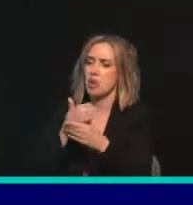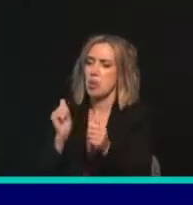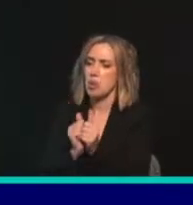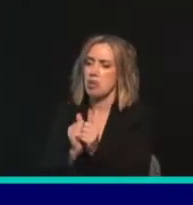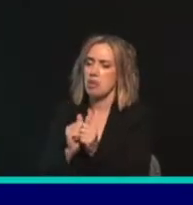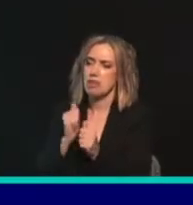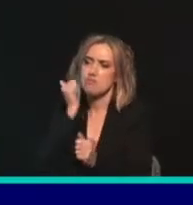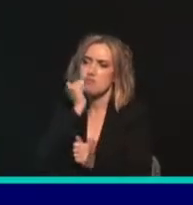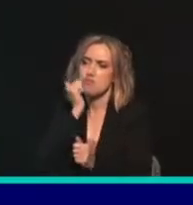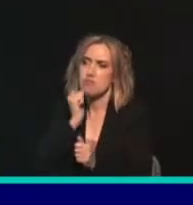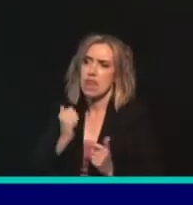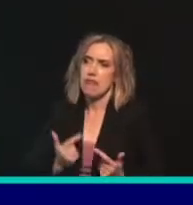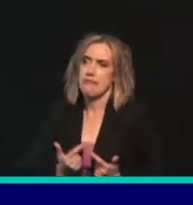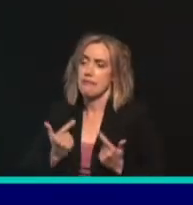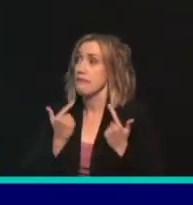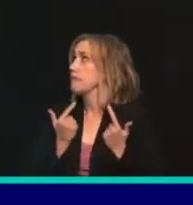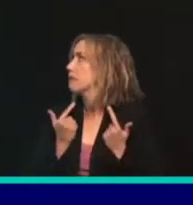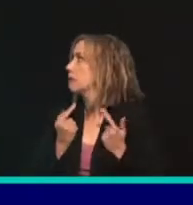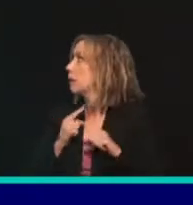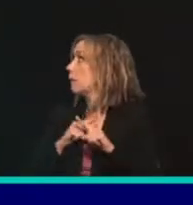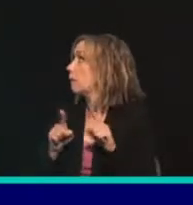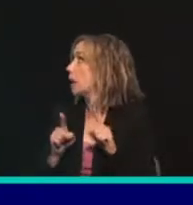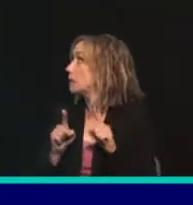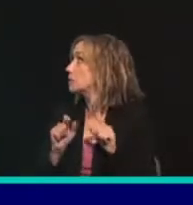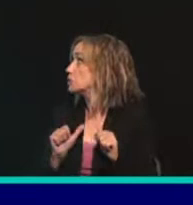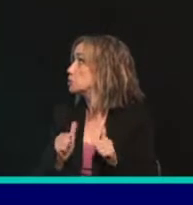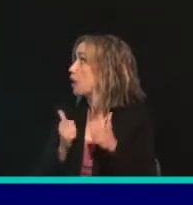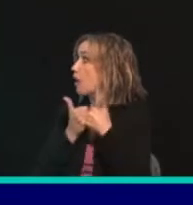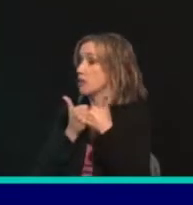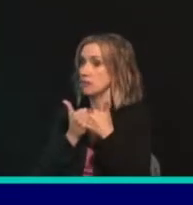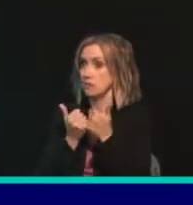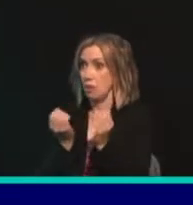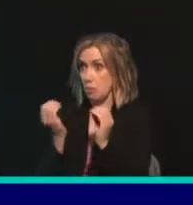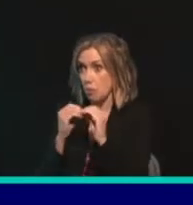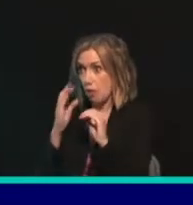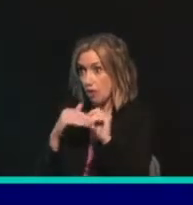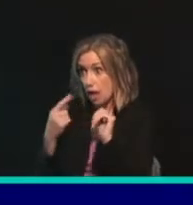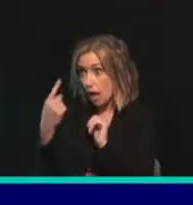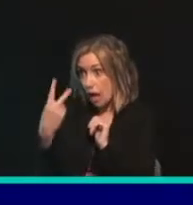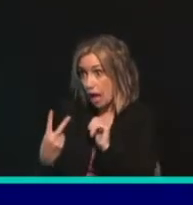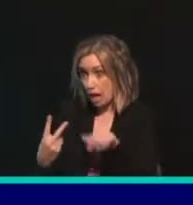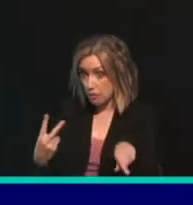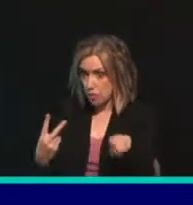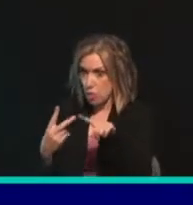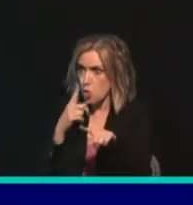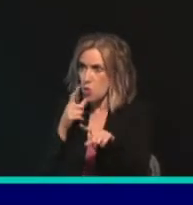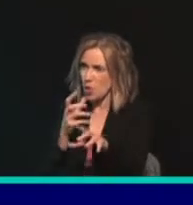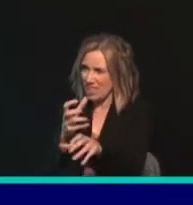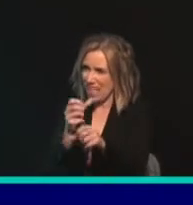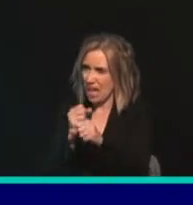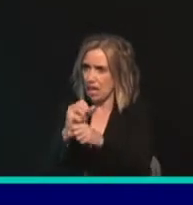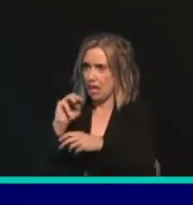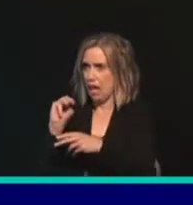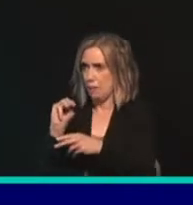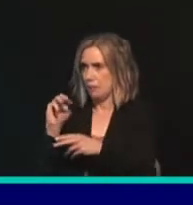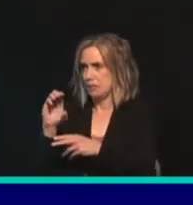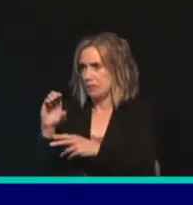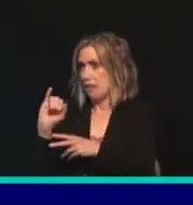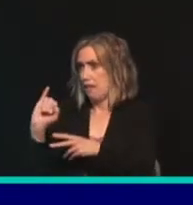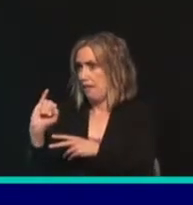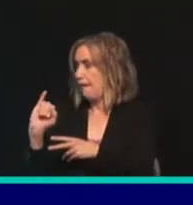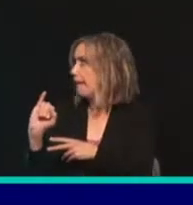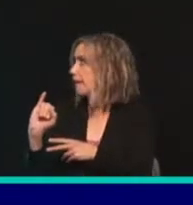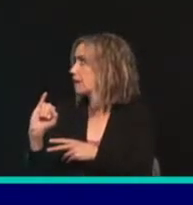challenge is more than half of adults who develop mild cognitive impairment progress to